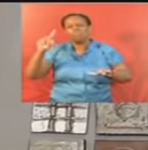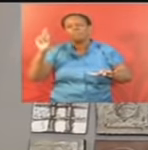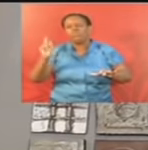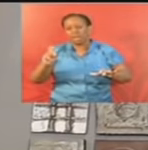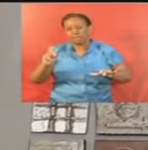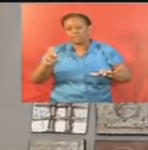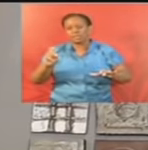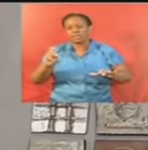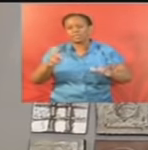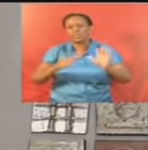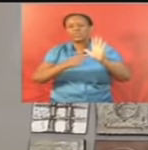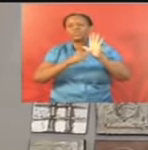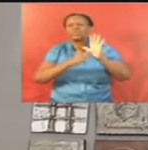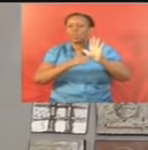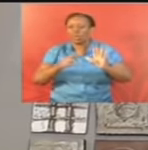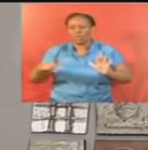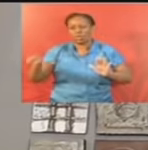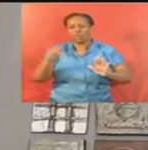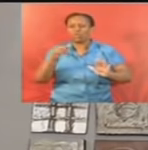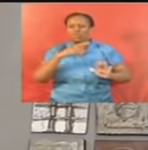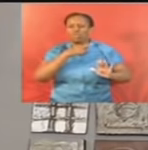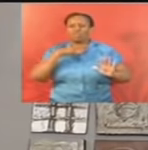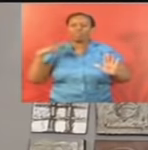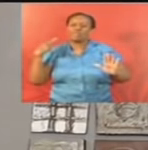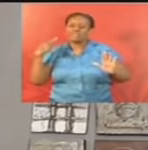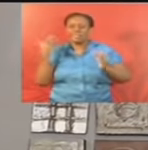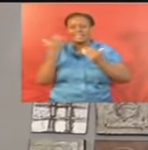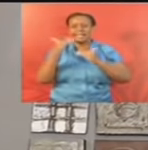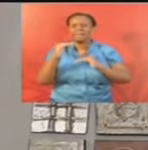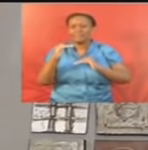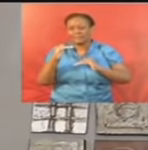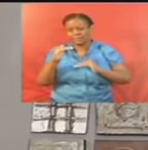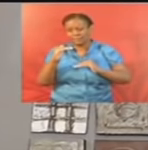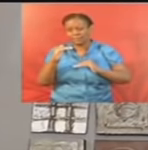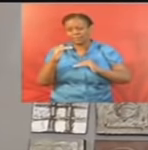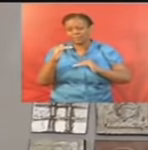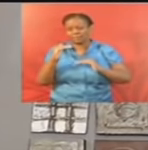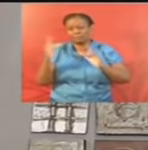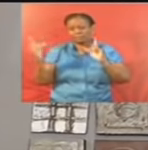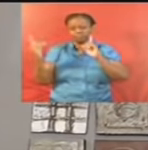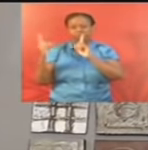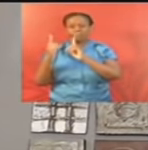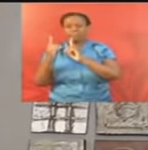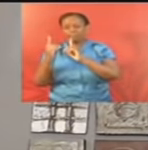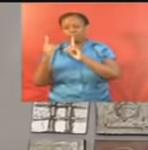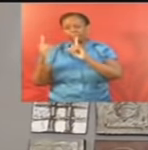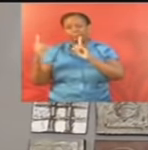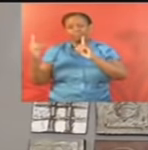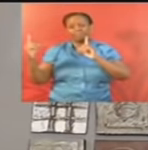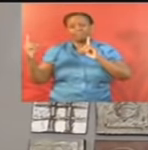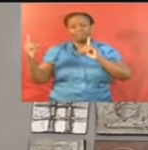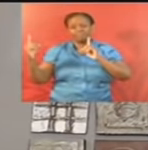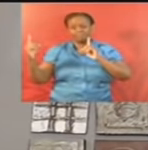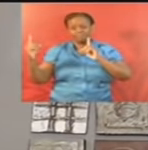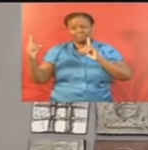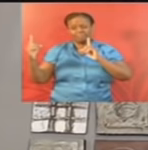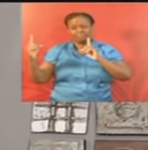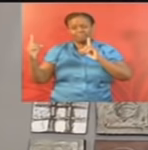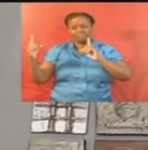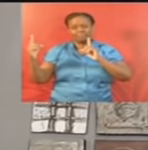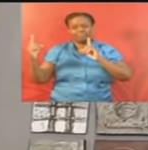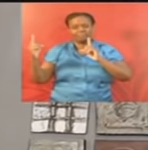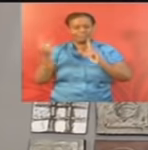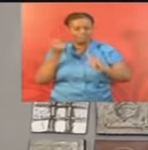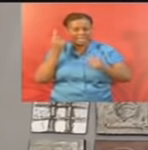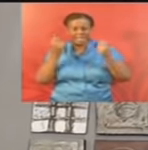risk of coming into contact with ill persons, you reduce your risk of transmitting illness to other persons if you are